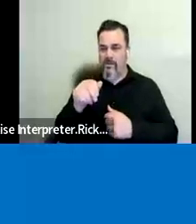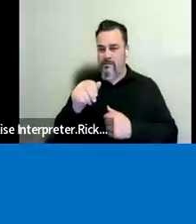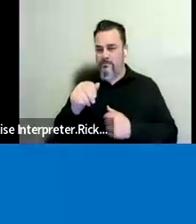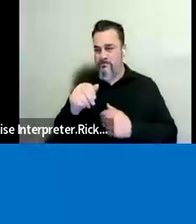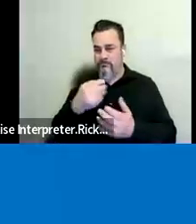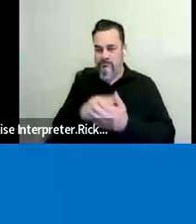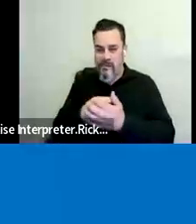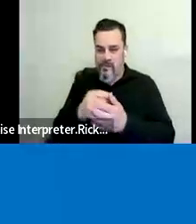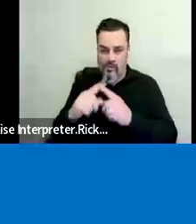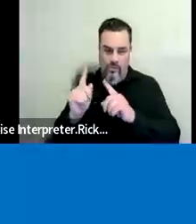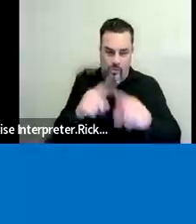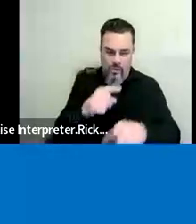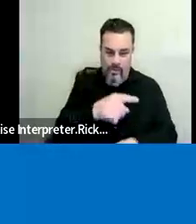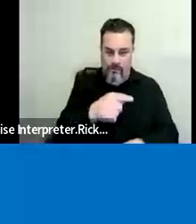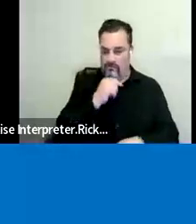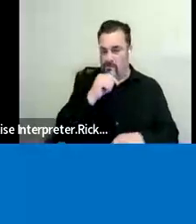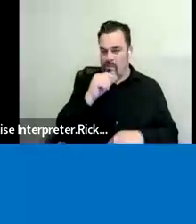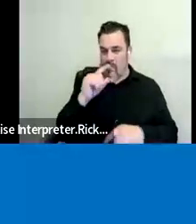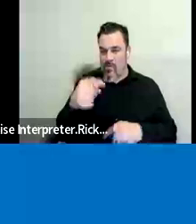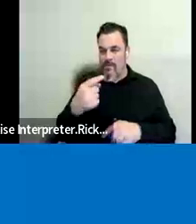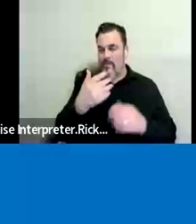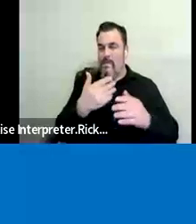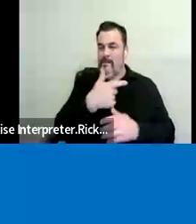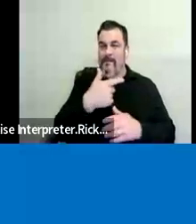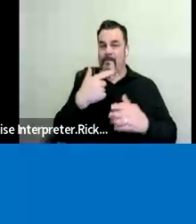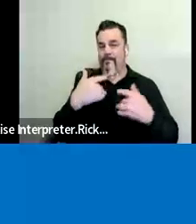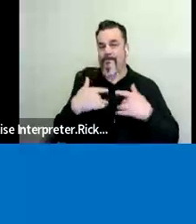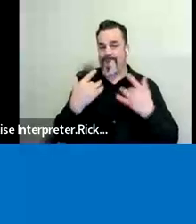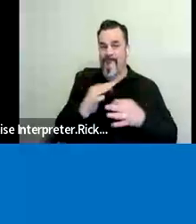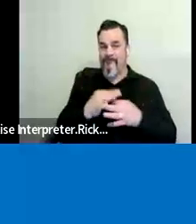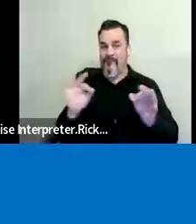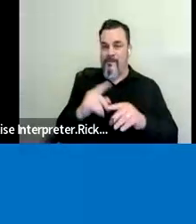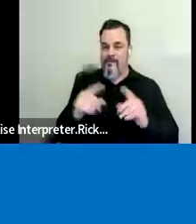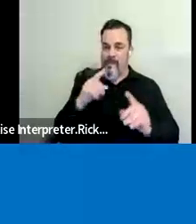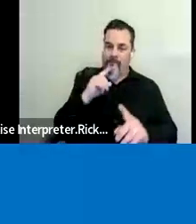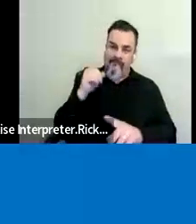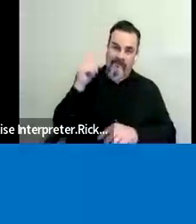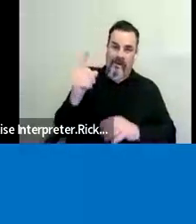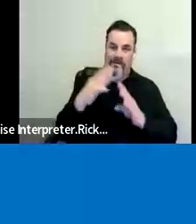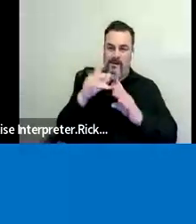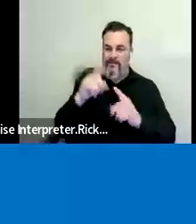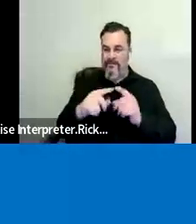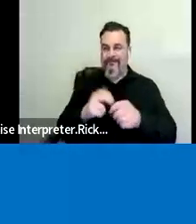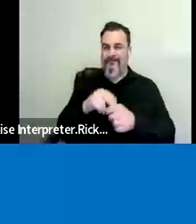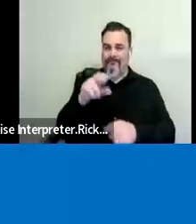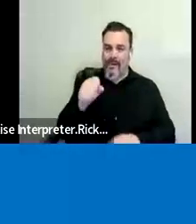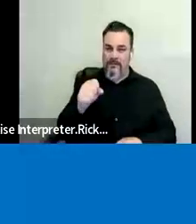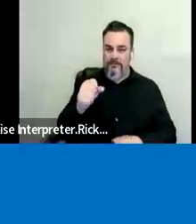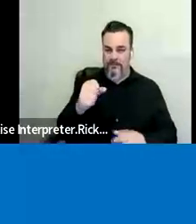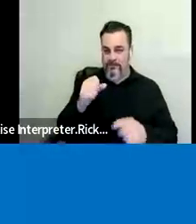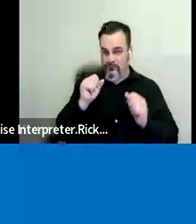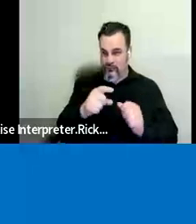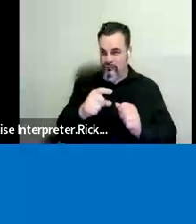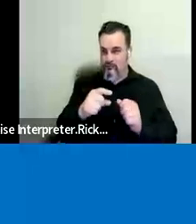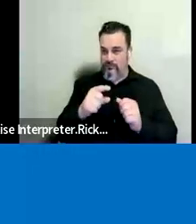to get there, right? It's not only that maybe the event's free, but it's across town and they have to take a bus to get there. Could you provide a